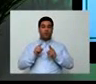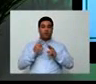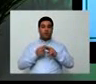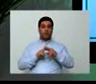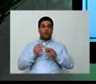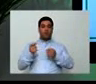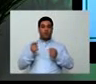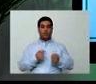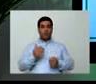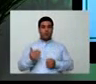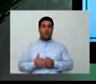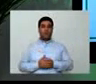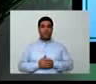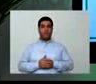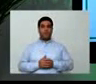shakllanishiga olib keladi.